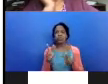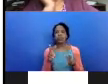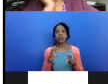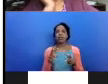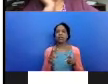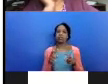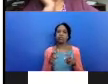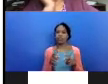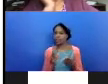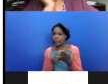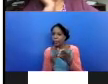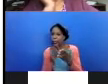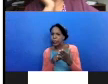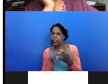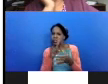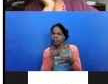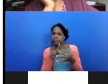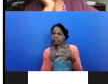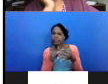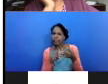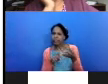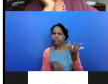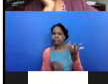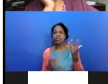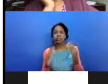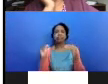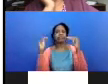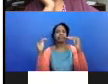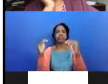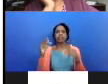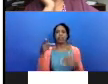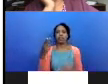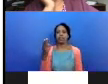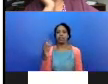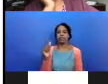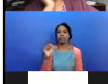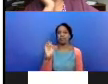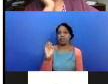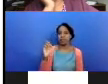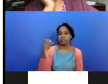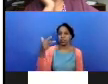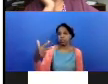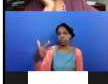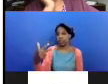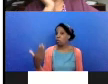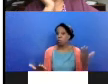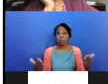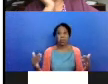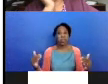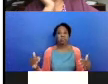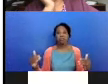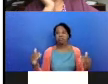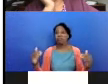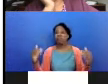into phase 3. And of course, we're consulting. If one person, they both may be in phase 3 and not want to have conversations with each other. They